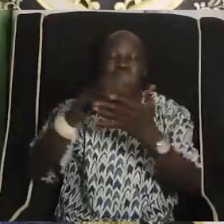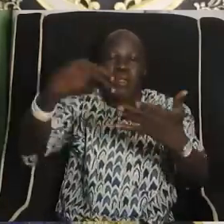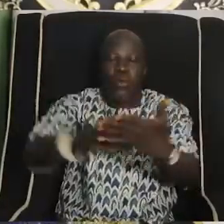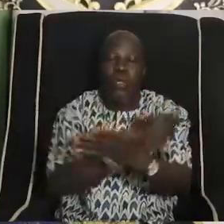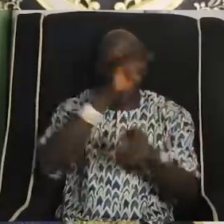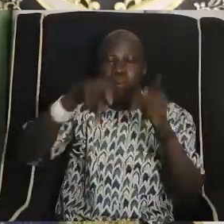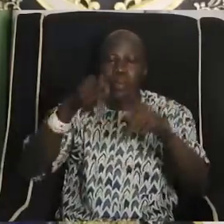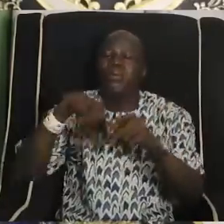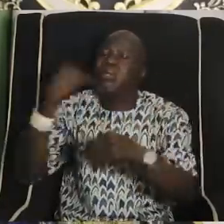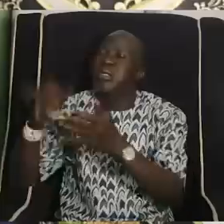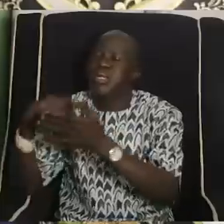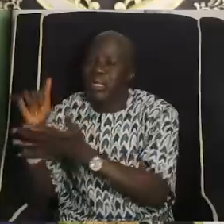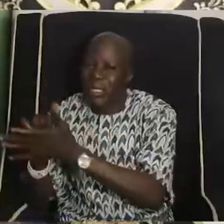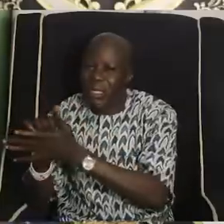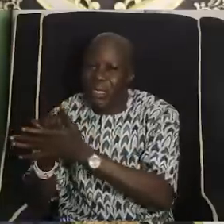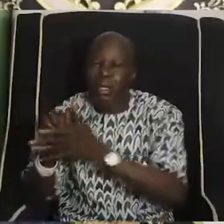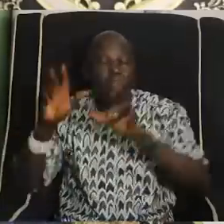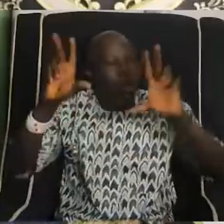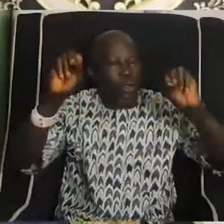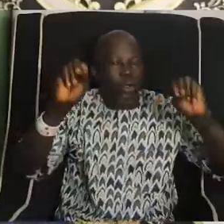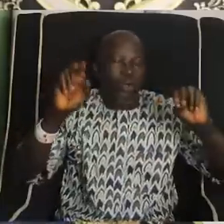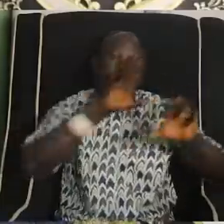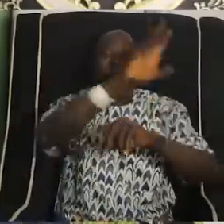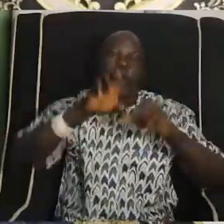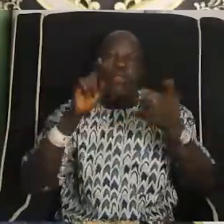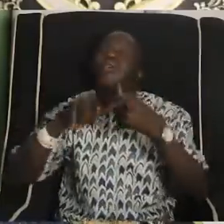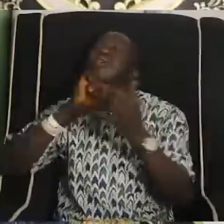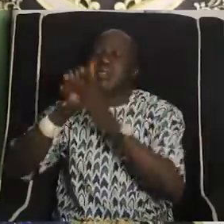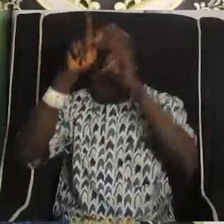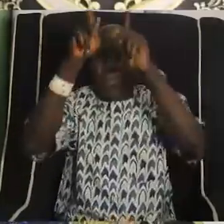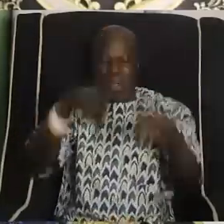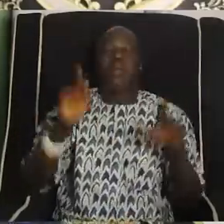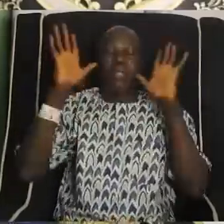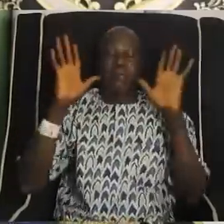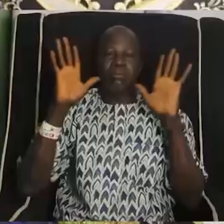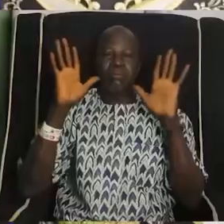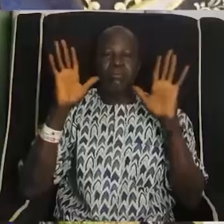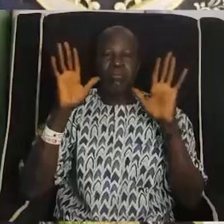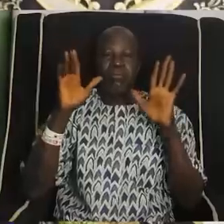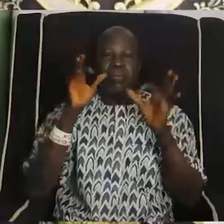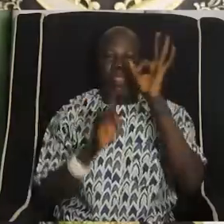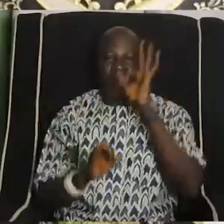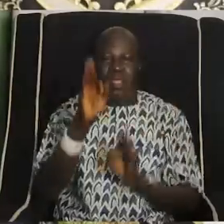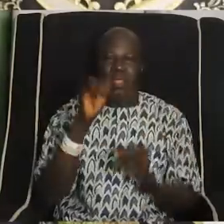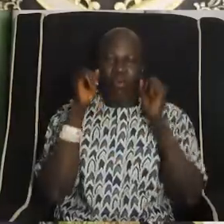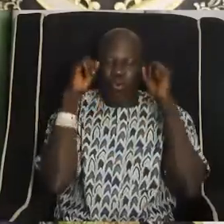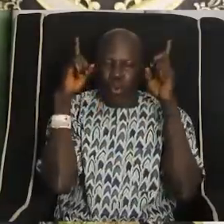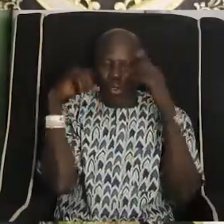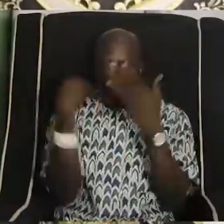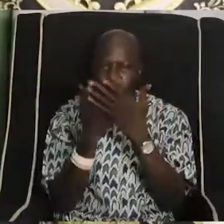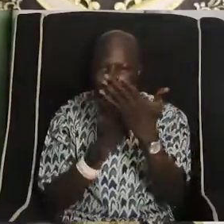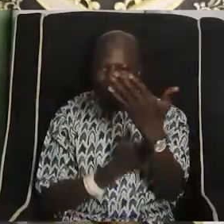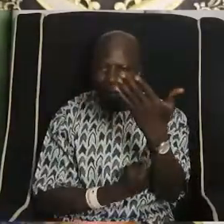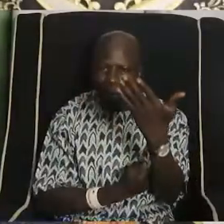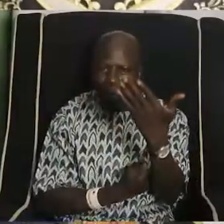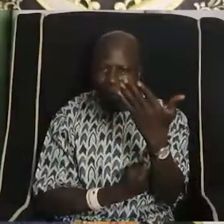pe. The white man say. No condition is permanent. Ko si ipo kipo kankan to lo titi. Bo ba ji la ro Monday to so wo